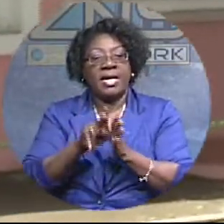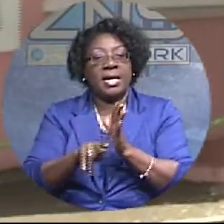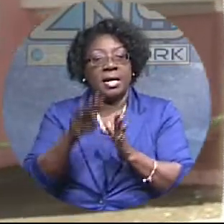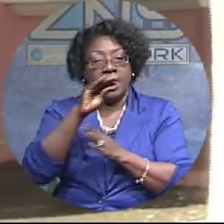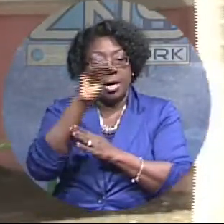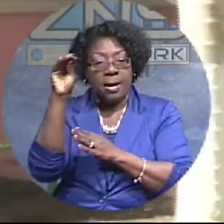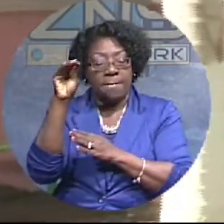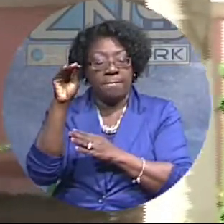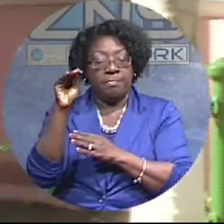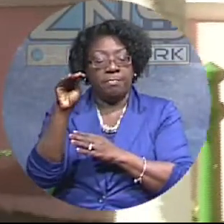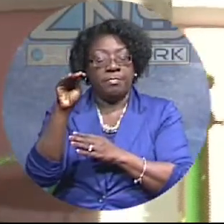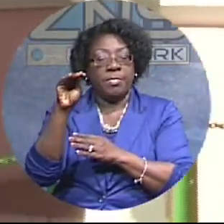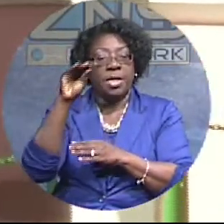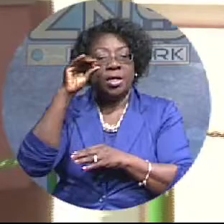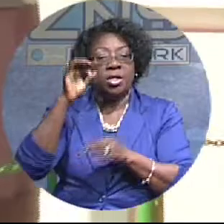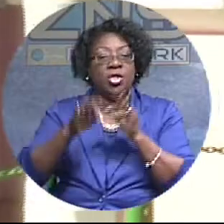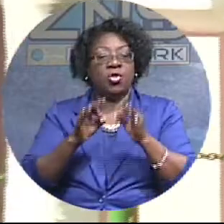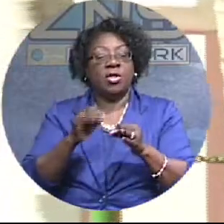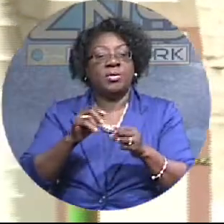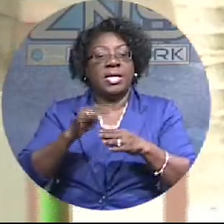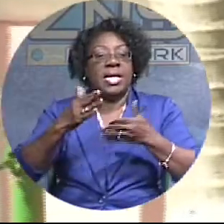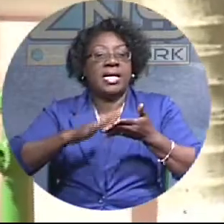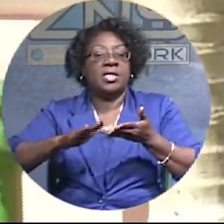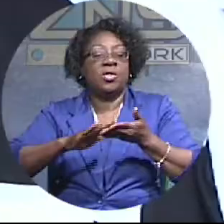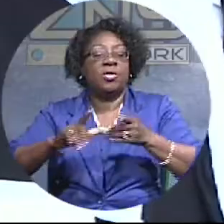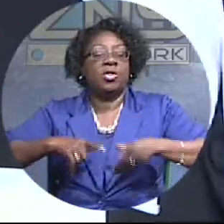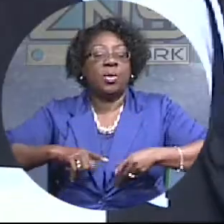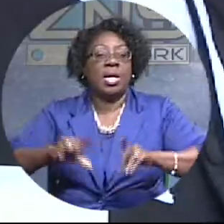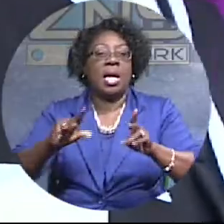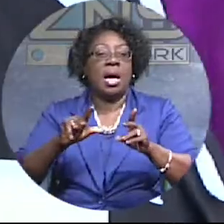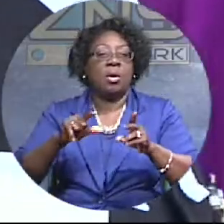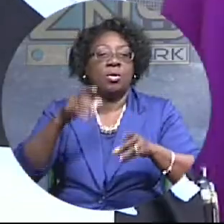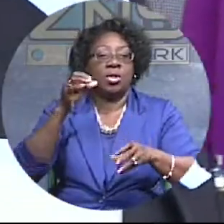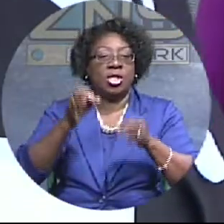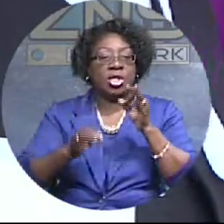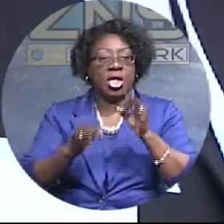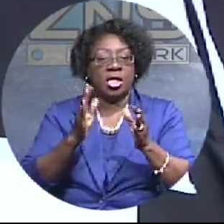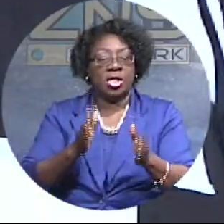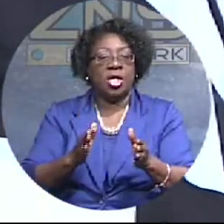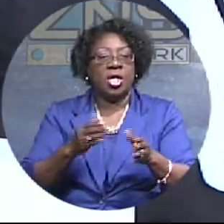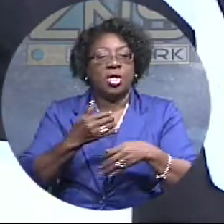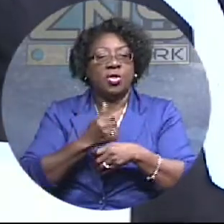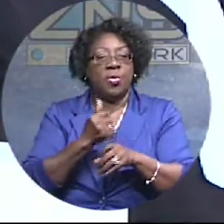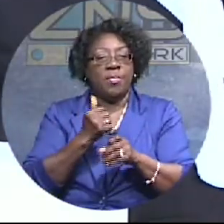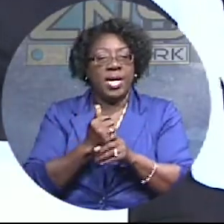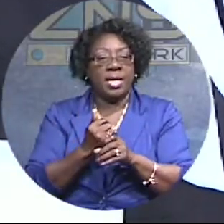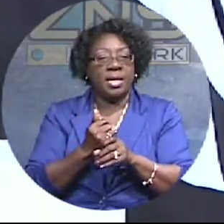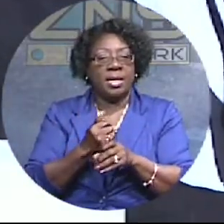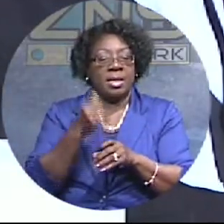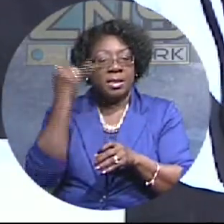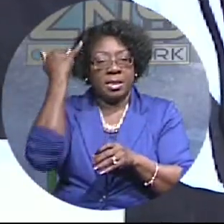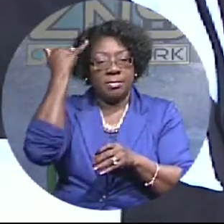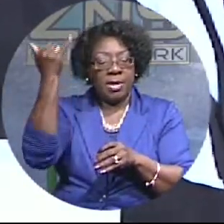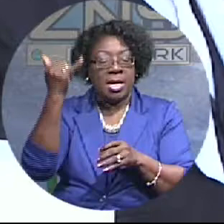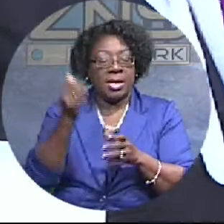witnesses. Jurors were then excused to allow Attorney Muriel DeSeal to make legal submissions. Justice Roy Jones